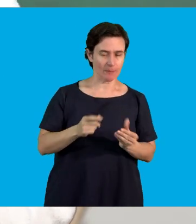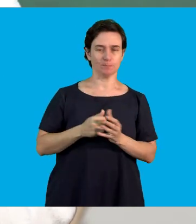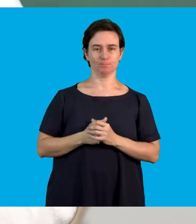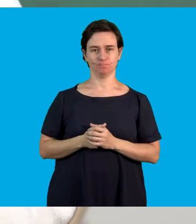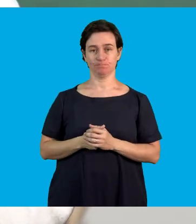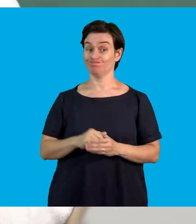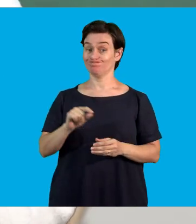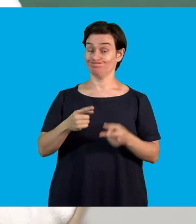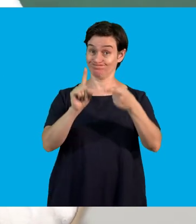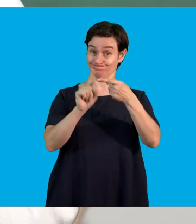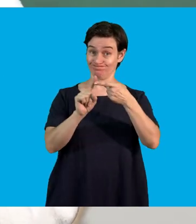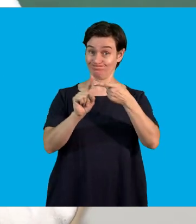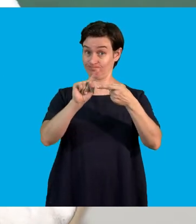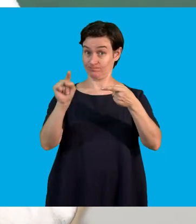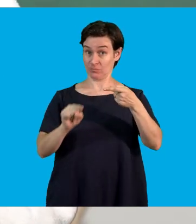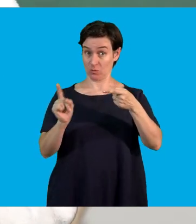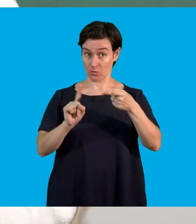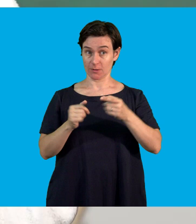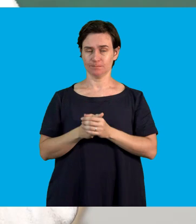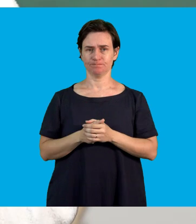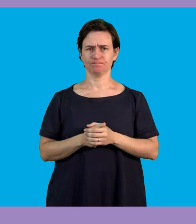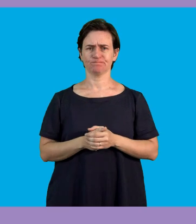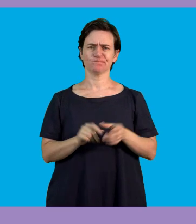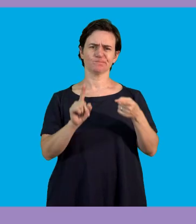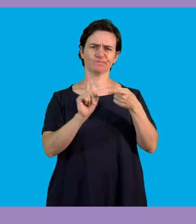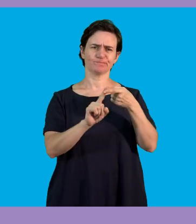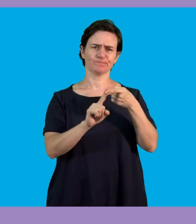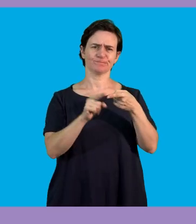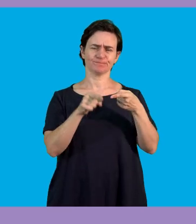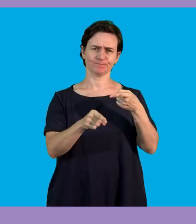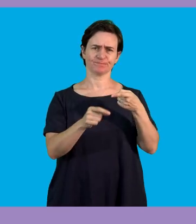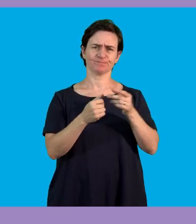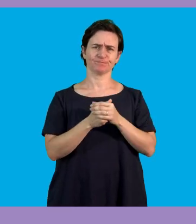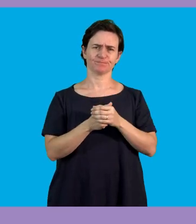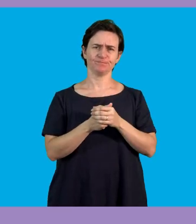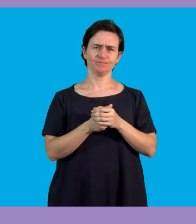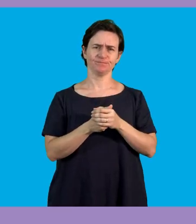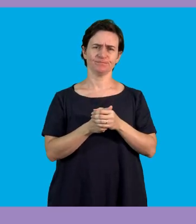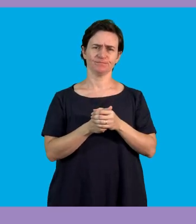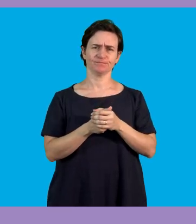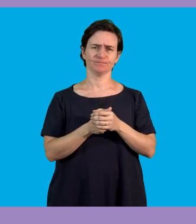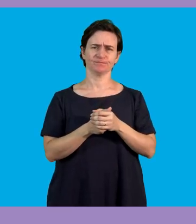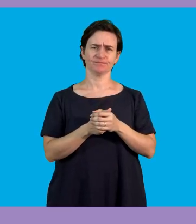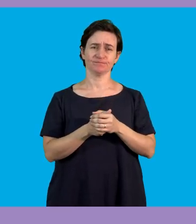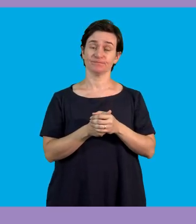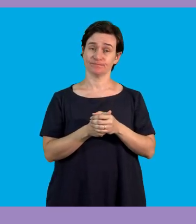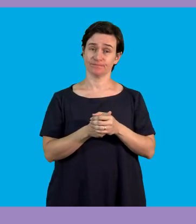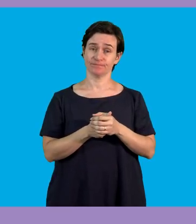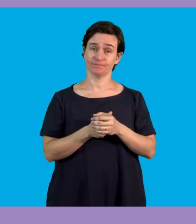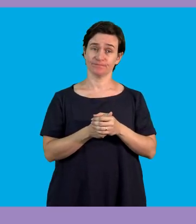equations. Our first question is, the first question on our practice